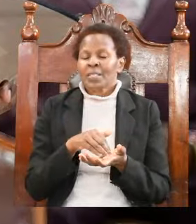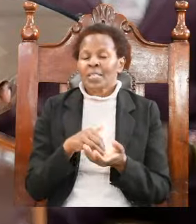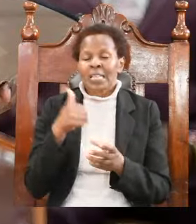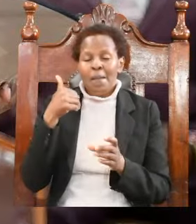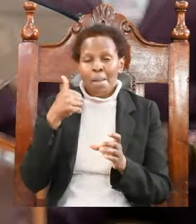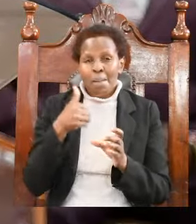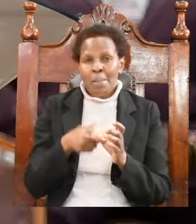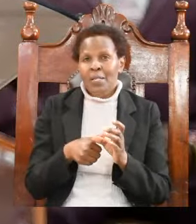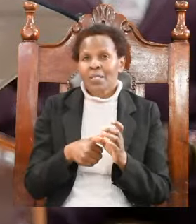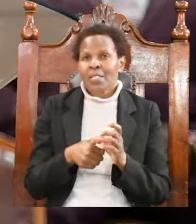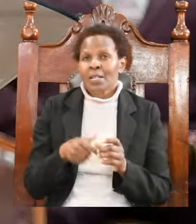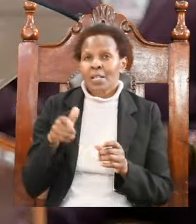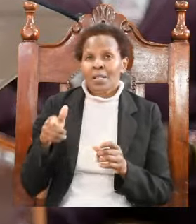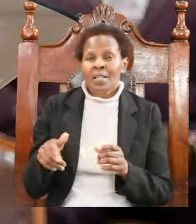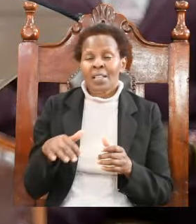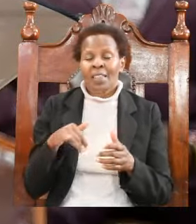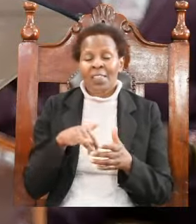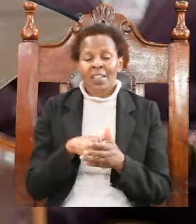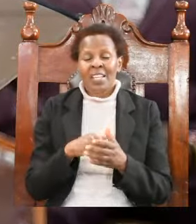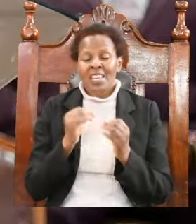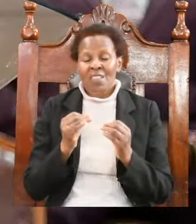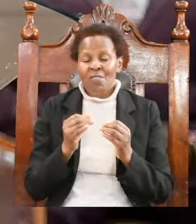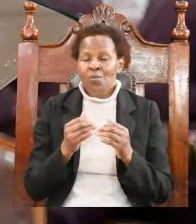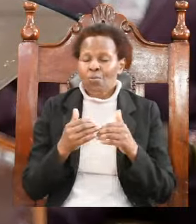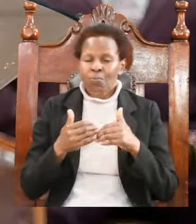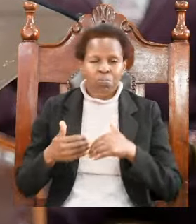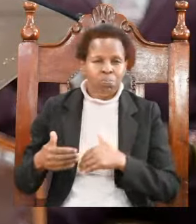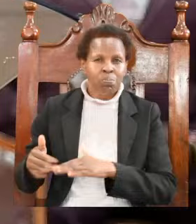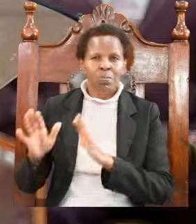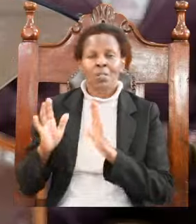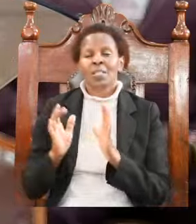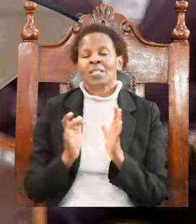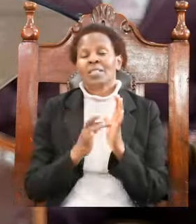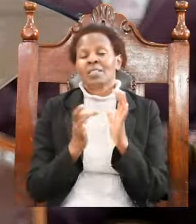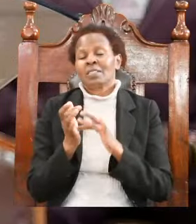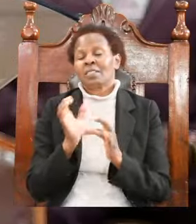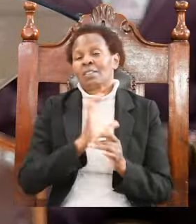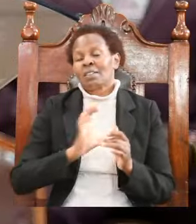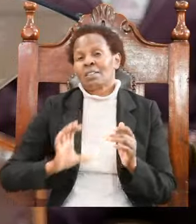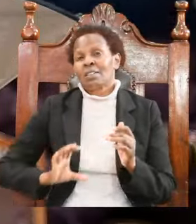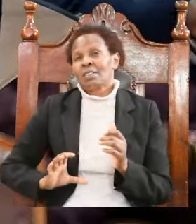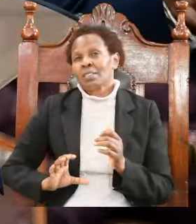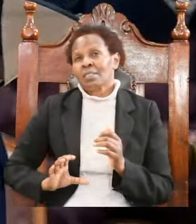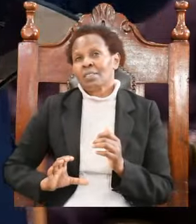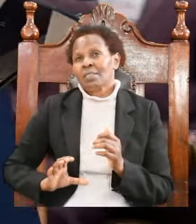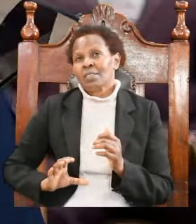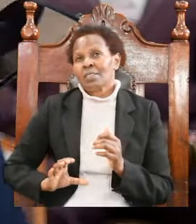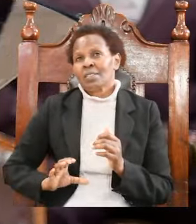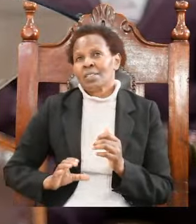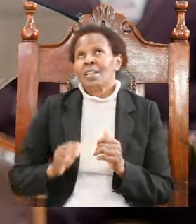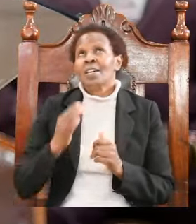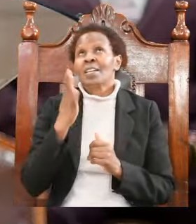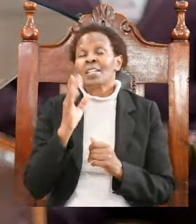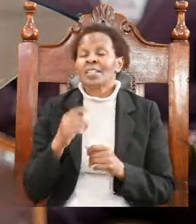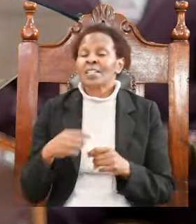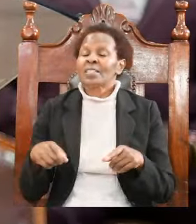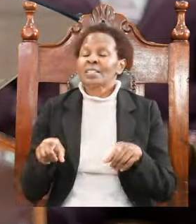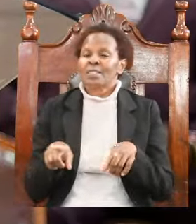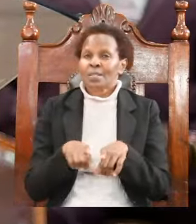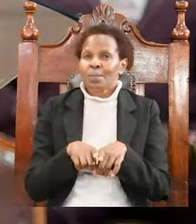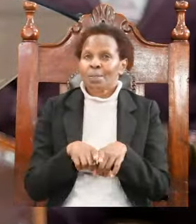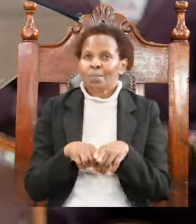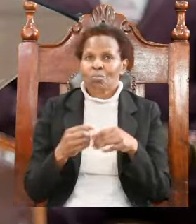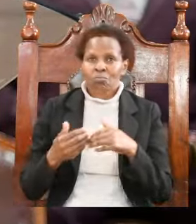him that if we deny Christ, and I'm telling you, church, today, that if we deny Christ, he will also deny